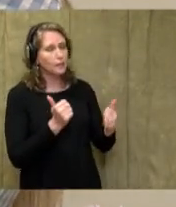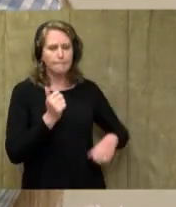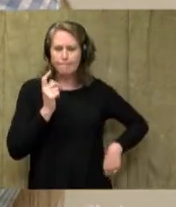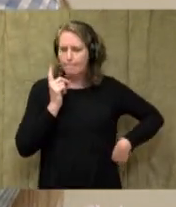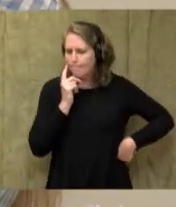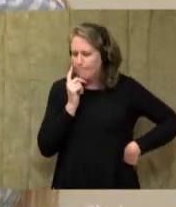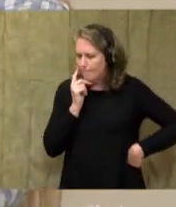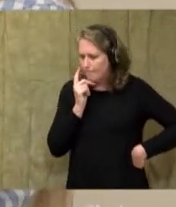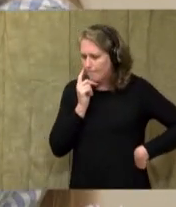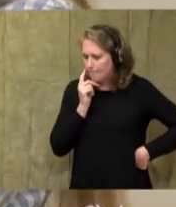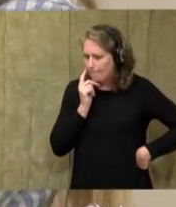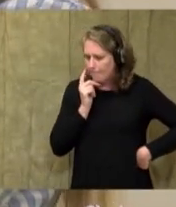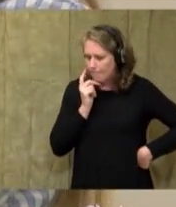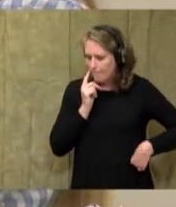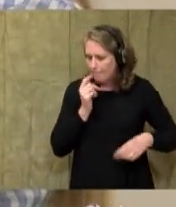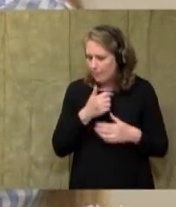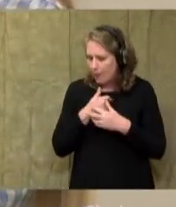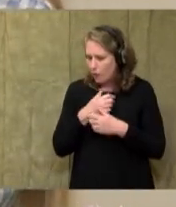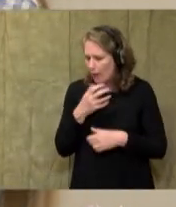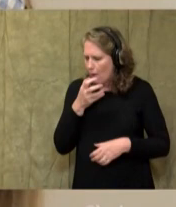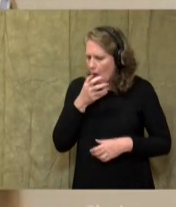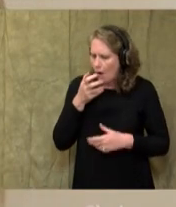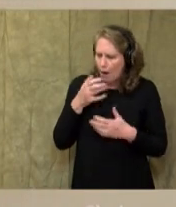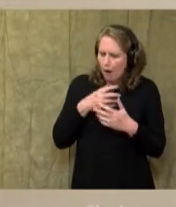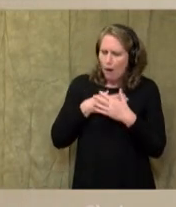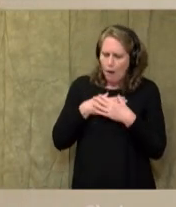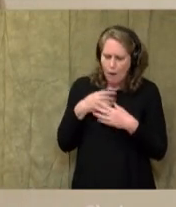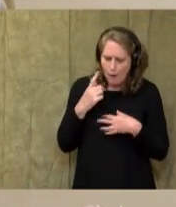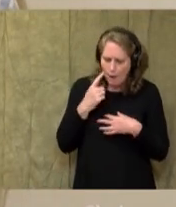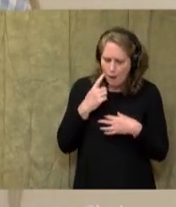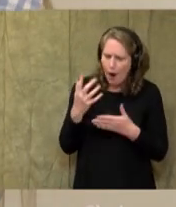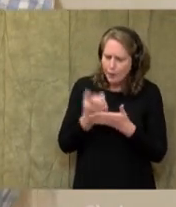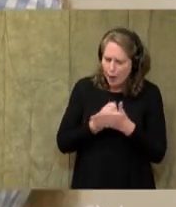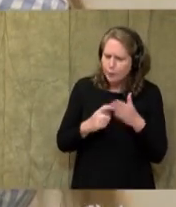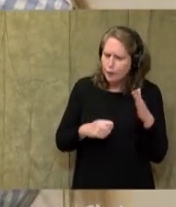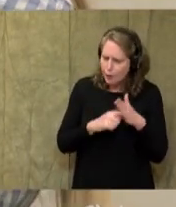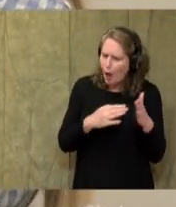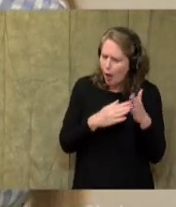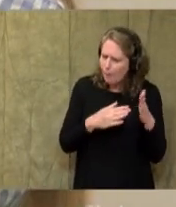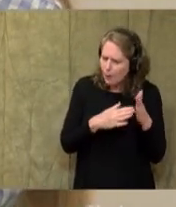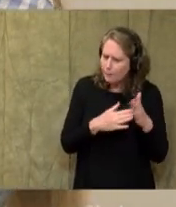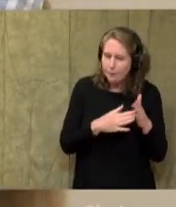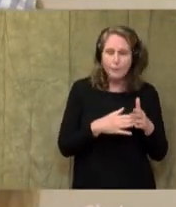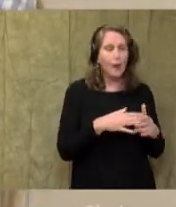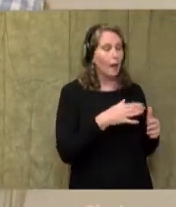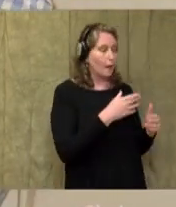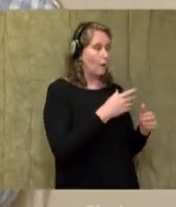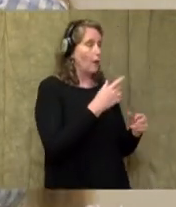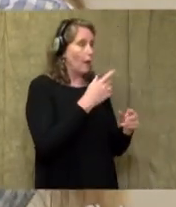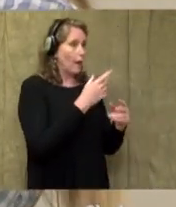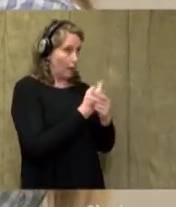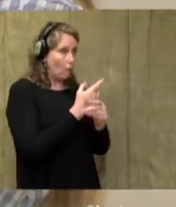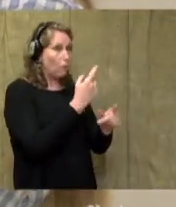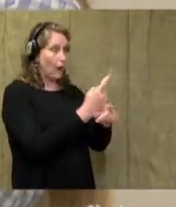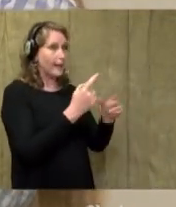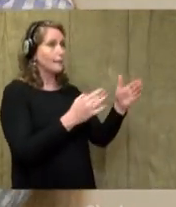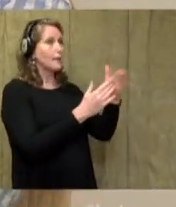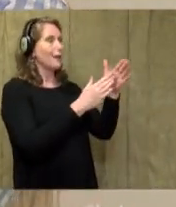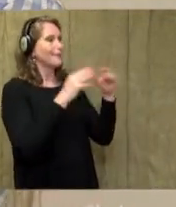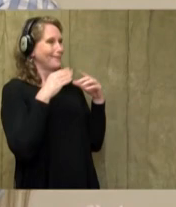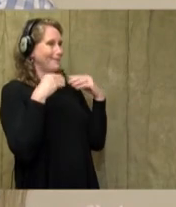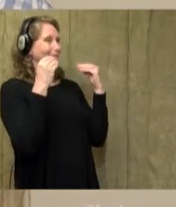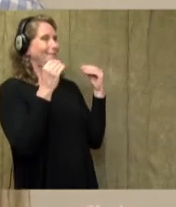see," Bear said with a yawn. "I'll take the top half, Hare." "Right, tops." Hare